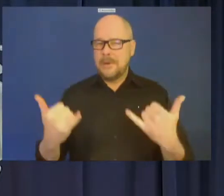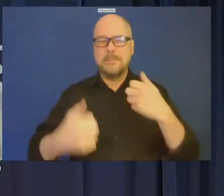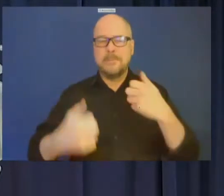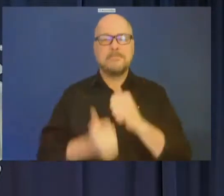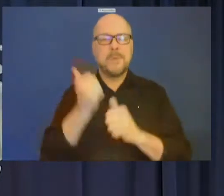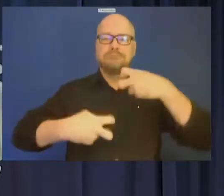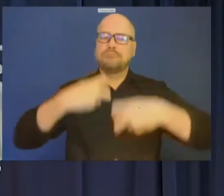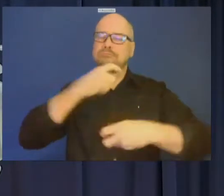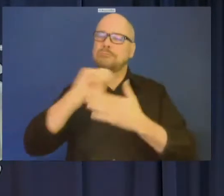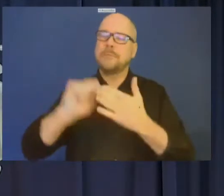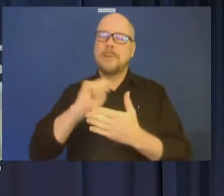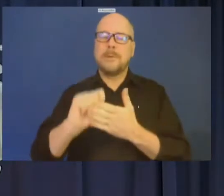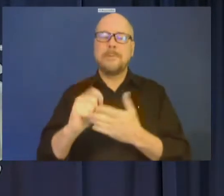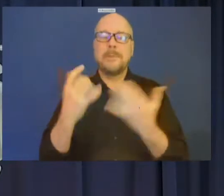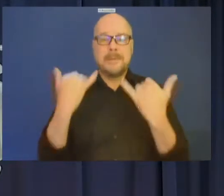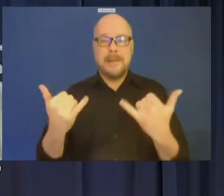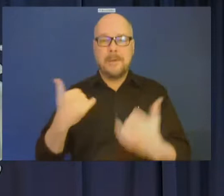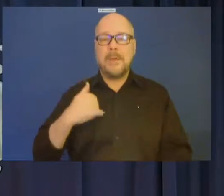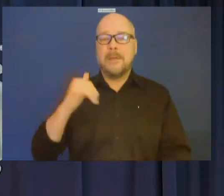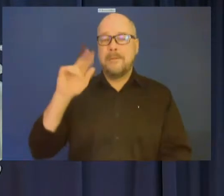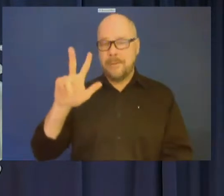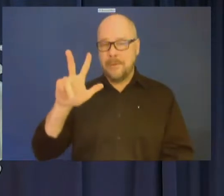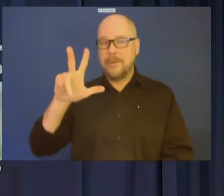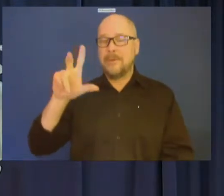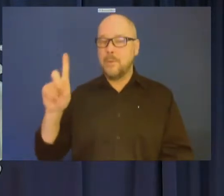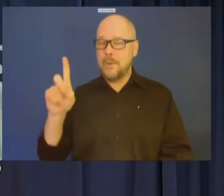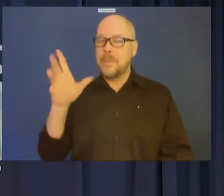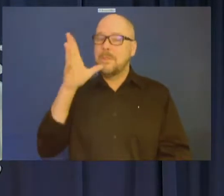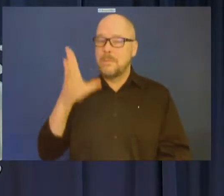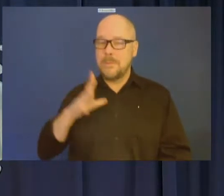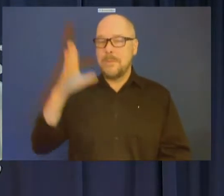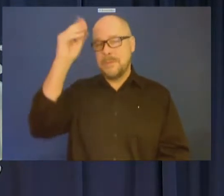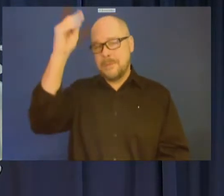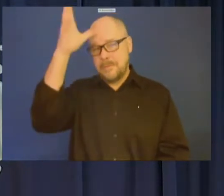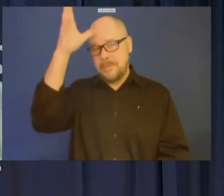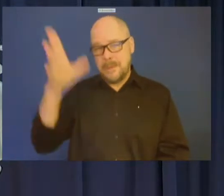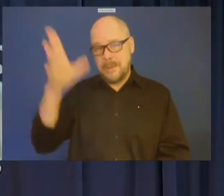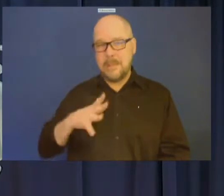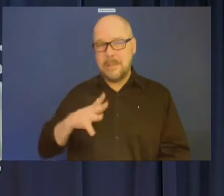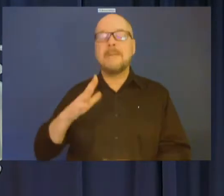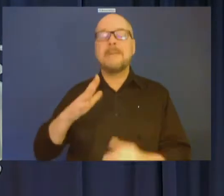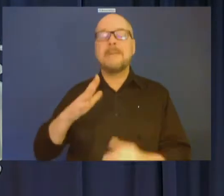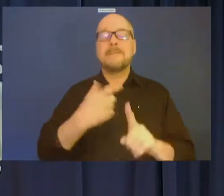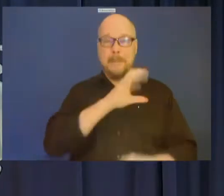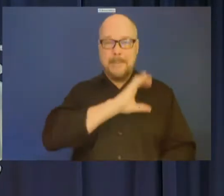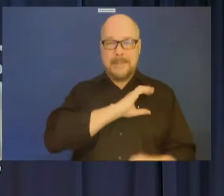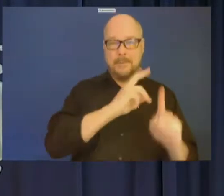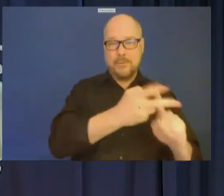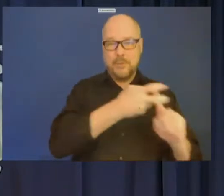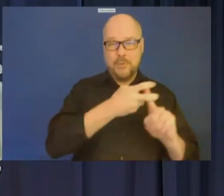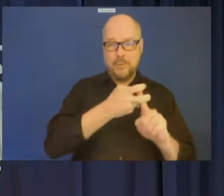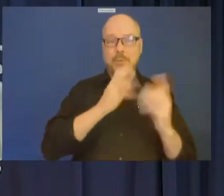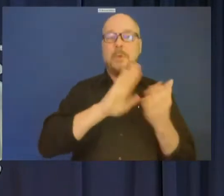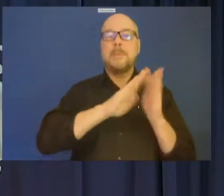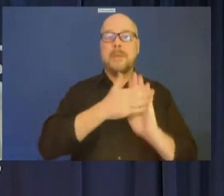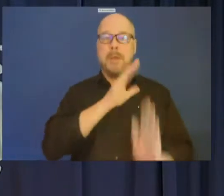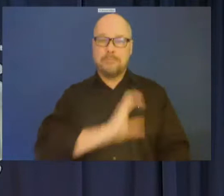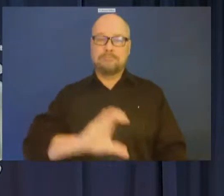the journey of 31 men and women as they transition from police recruit to police officer,